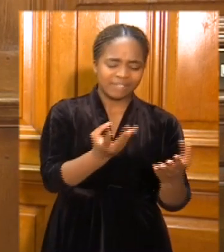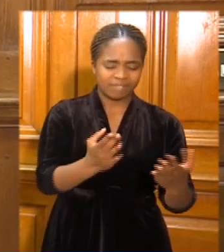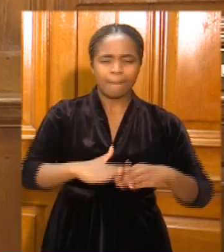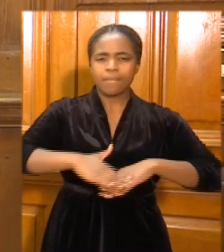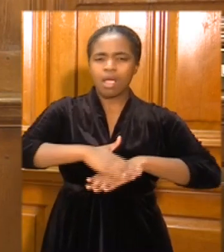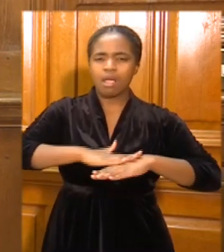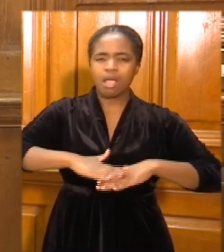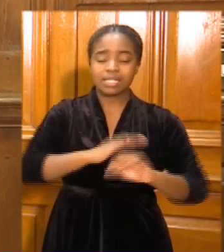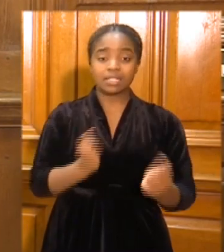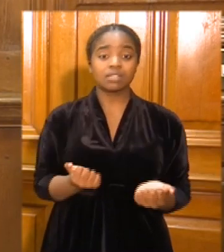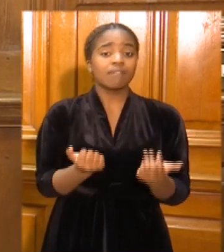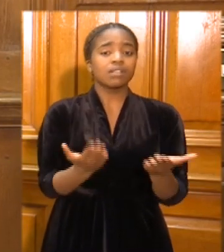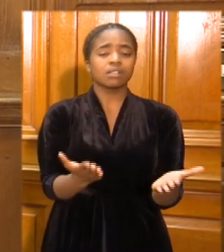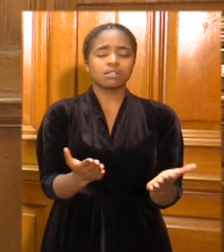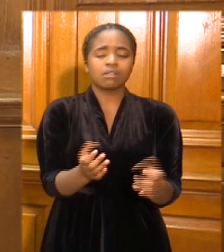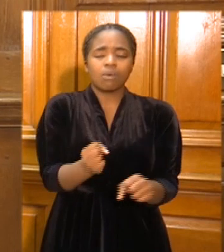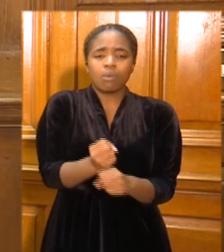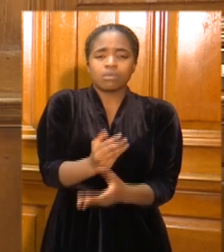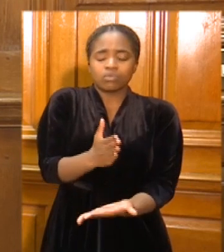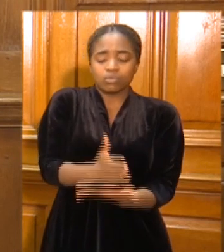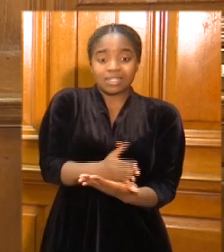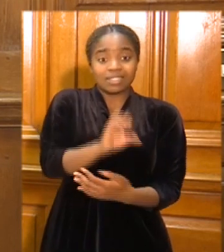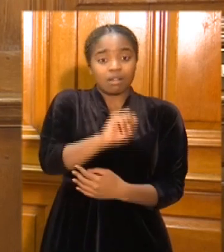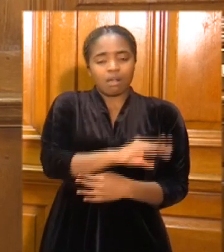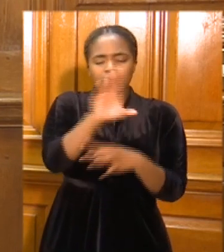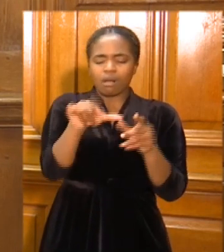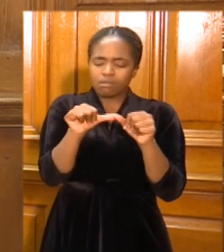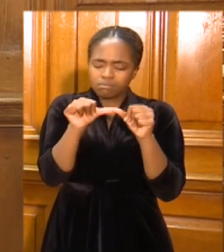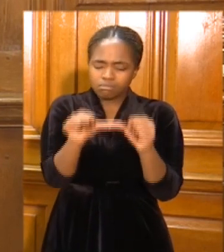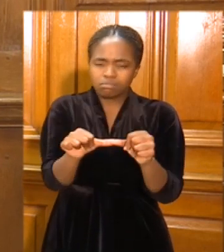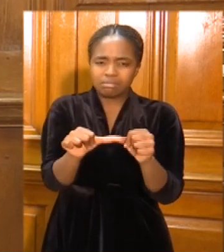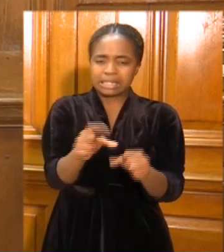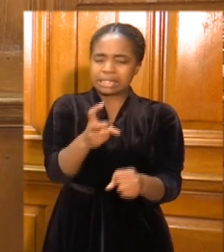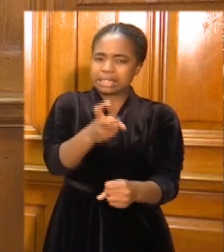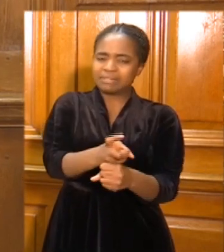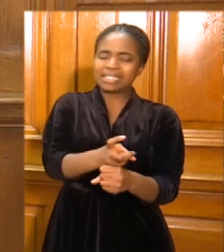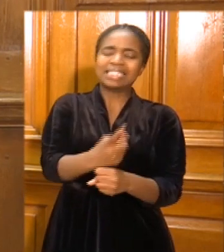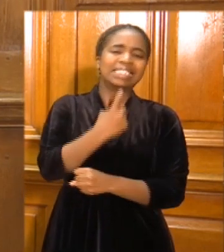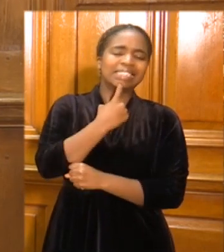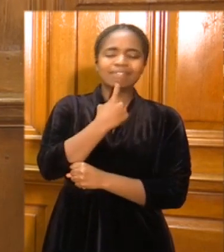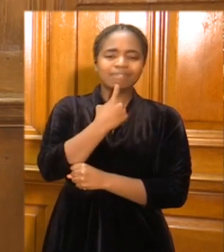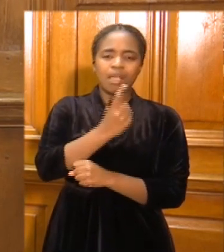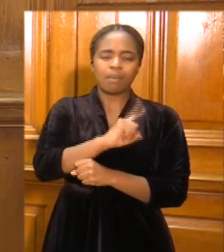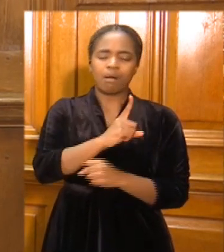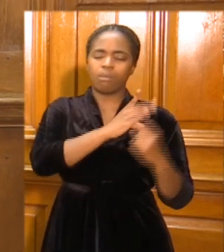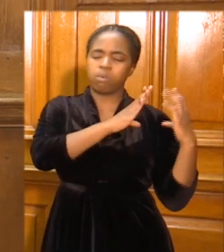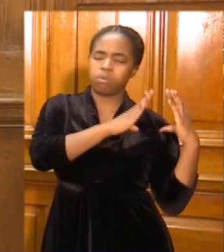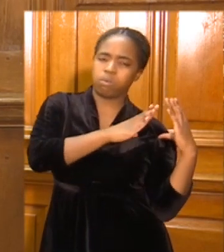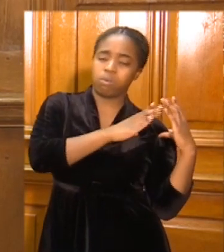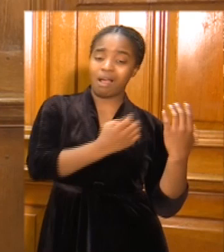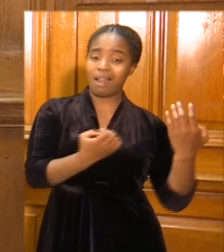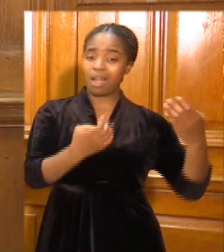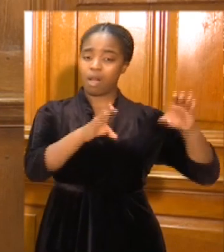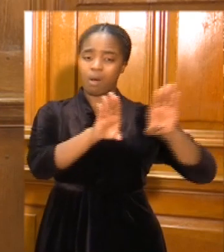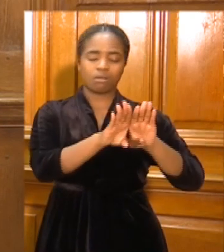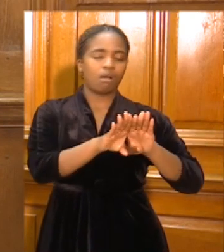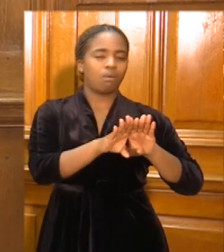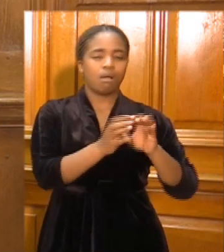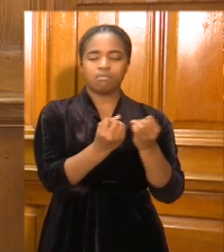working to keep our country going under difficult conditions. The burden of the lockdown has been